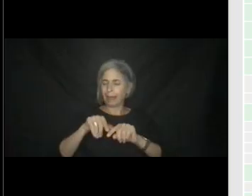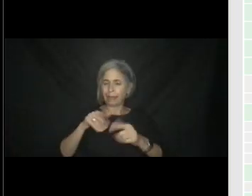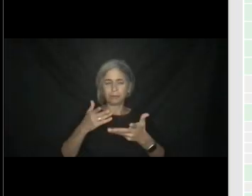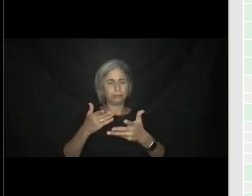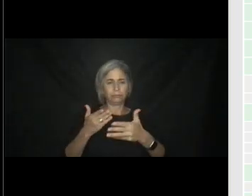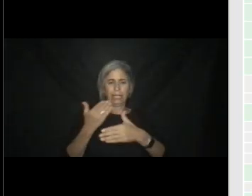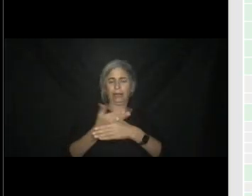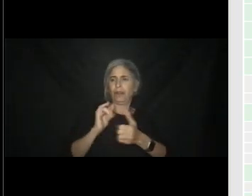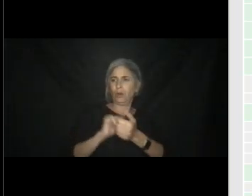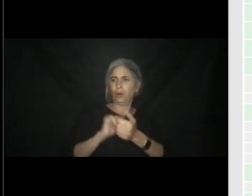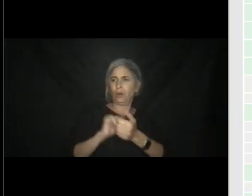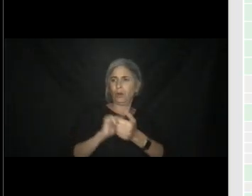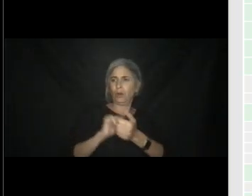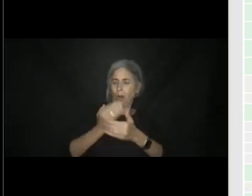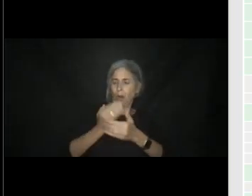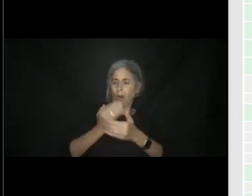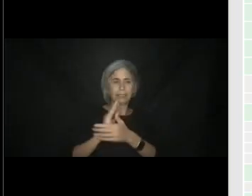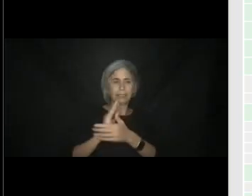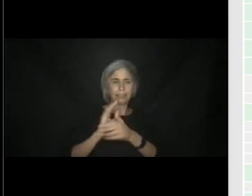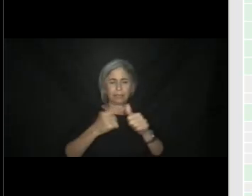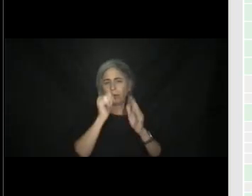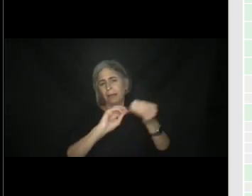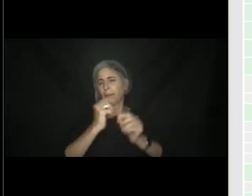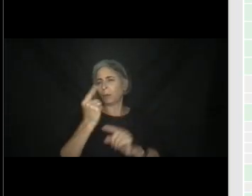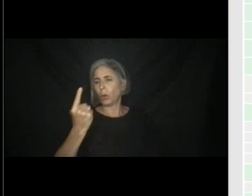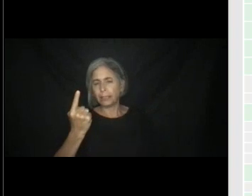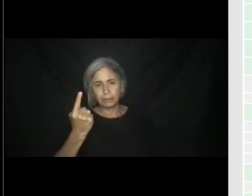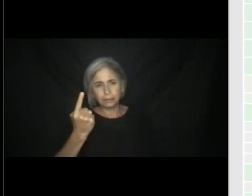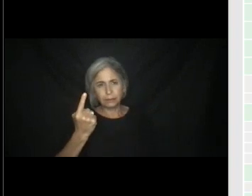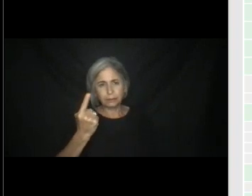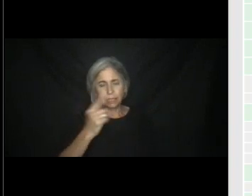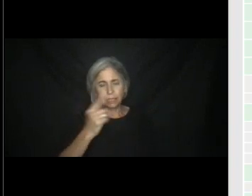rights. I'm going to start with Amendment number 1. It